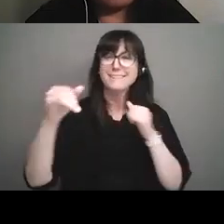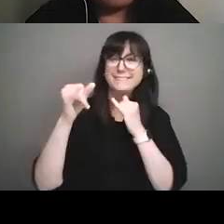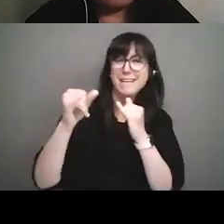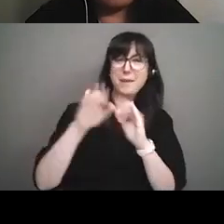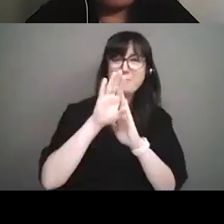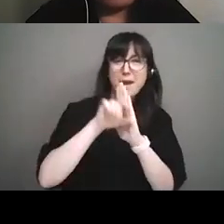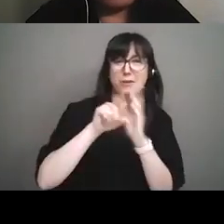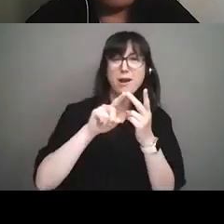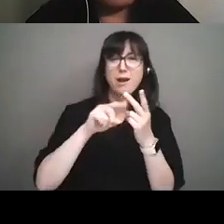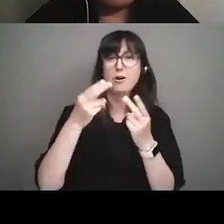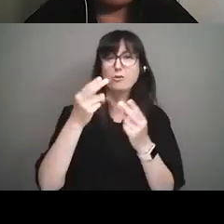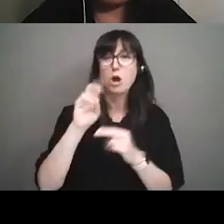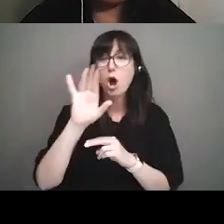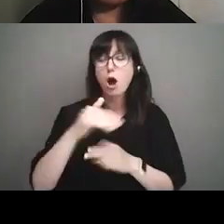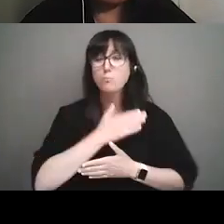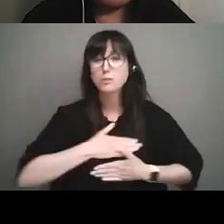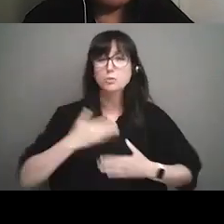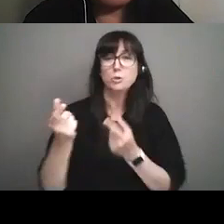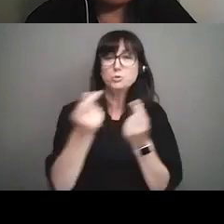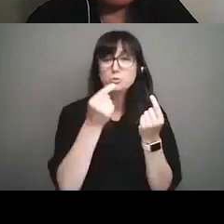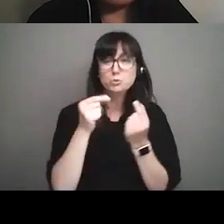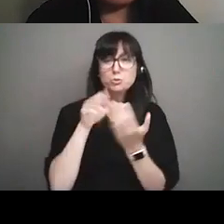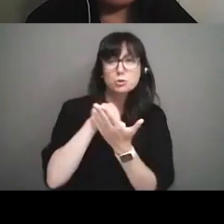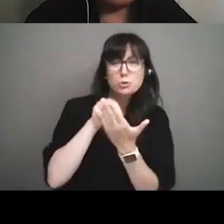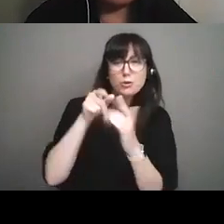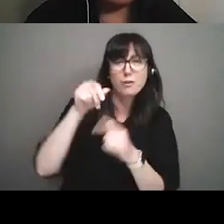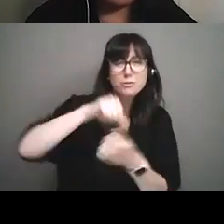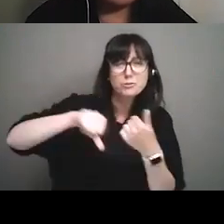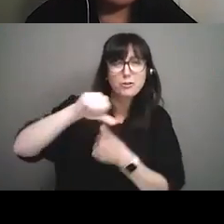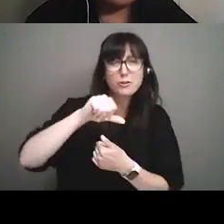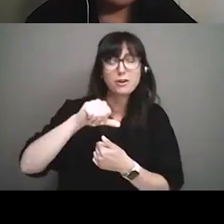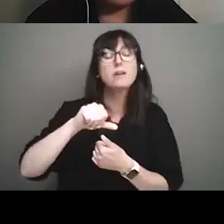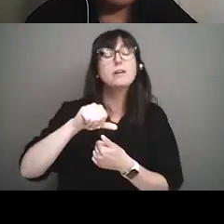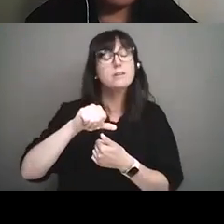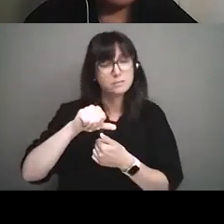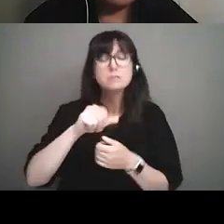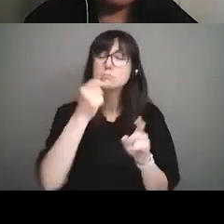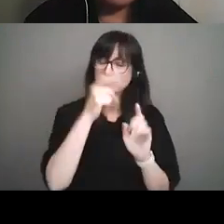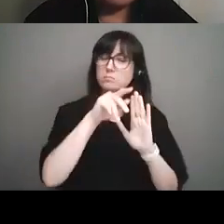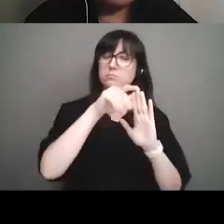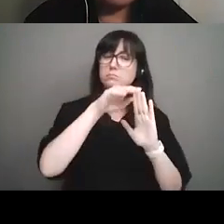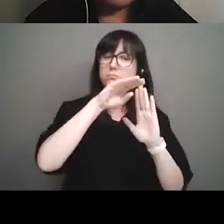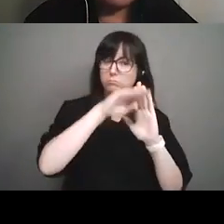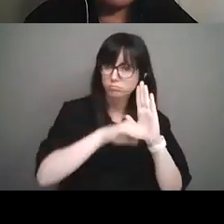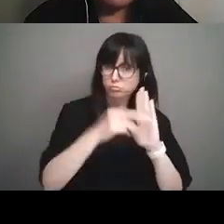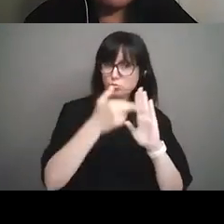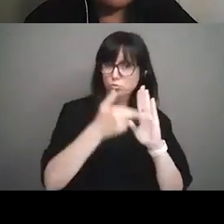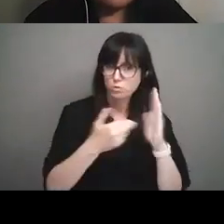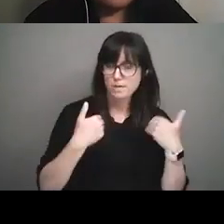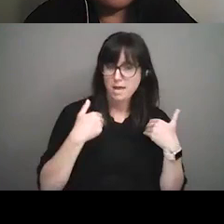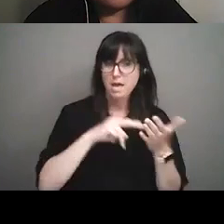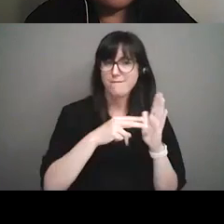learn from their conversations and from each other. And so even though we do have protocols in place that mandate that